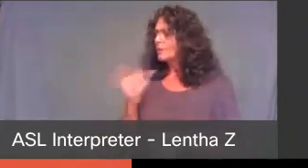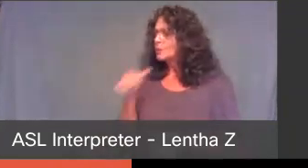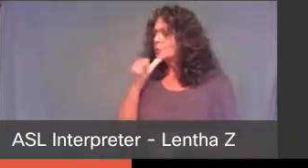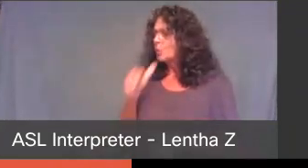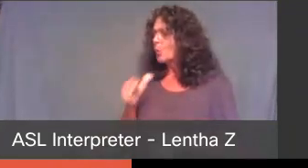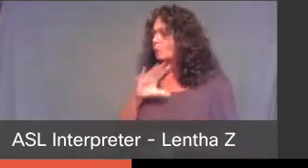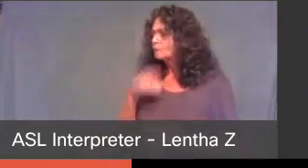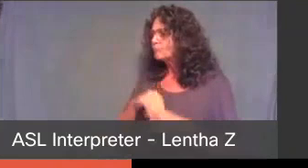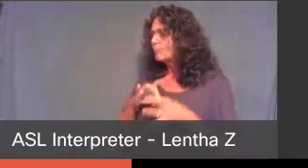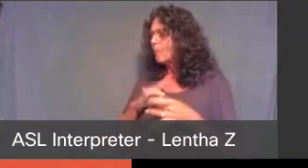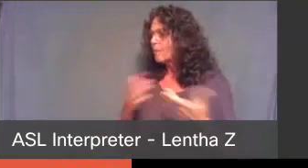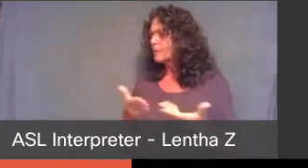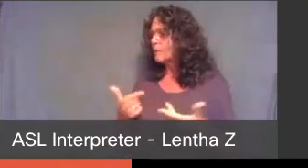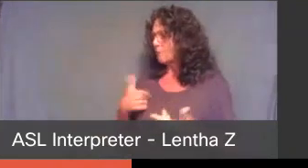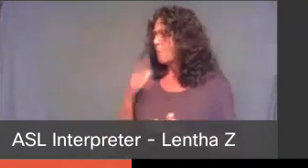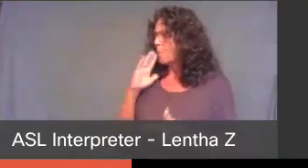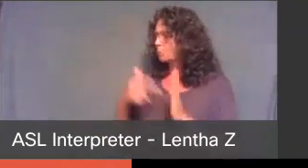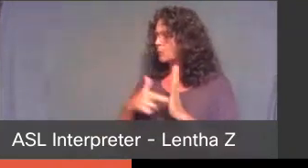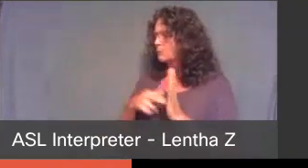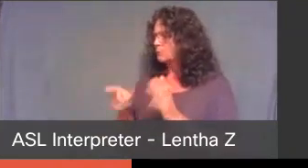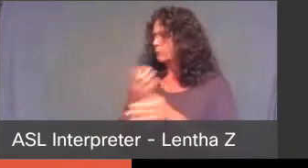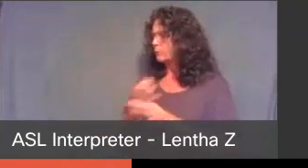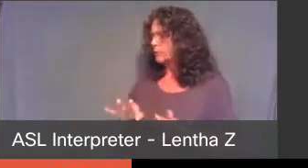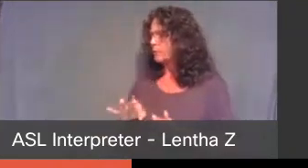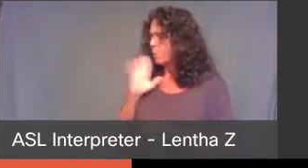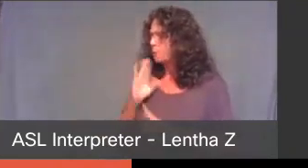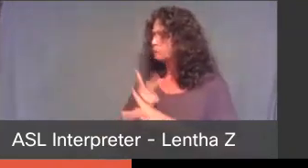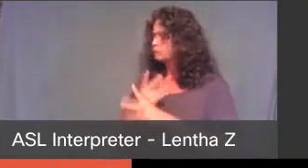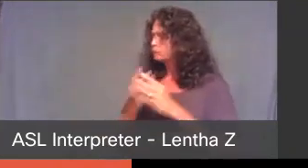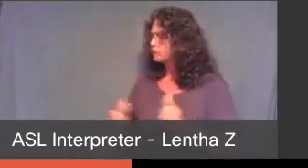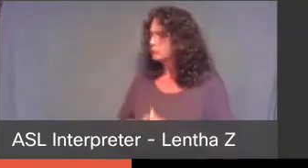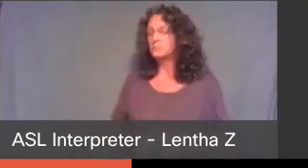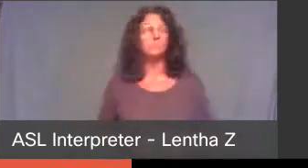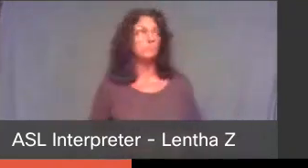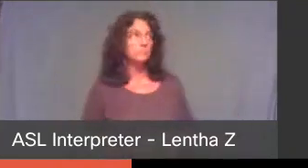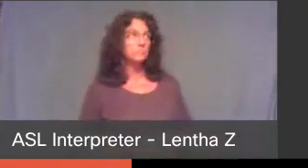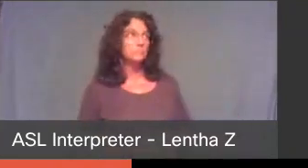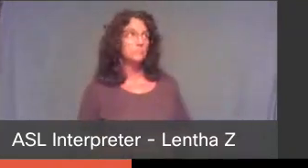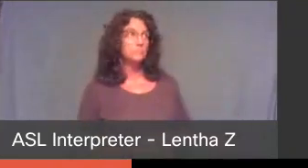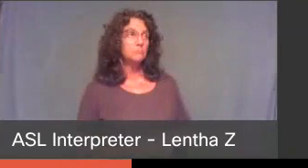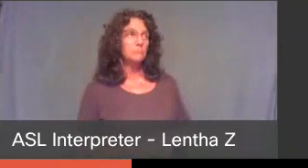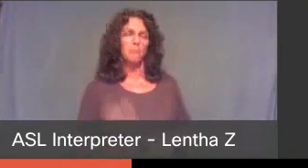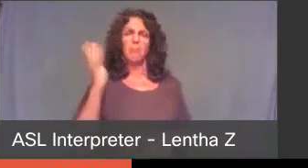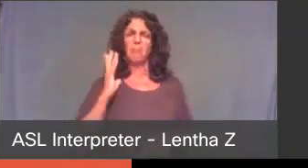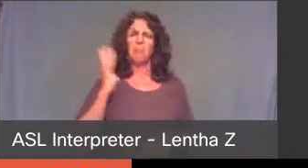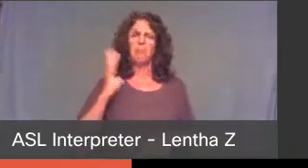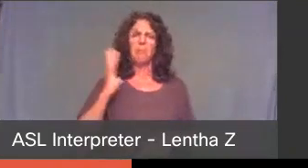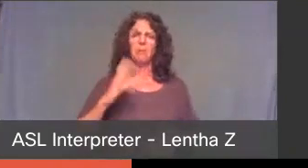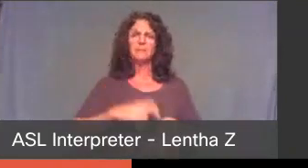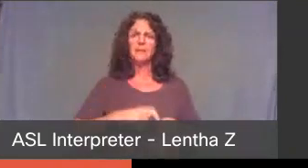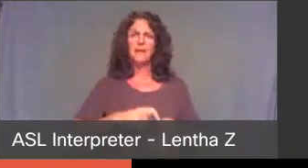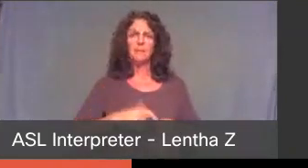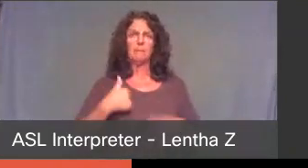free and I'll, get this taken care of." And back then, I was just